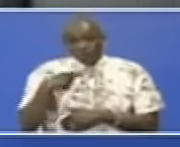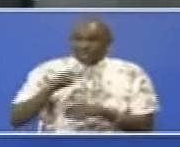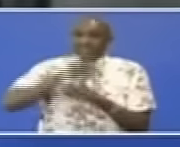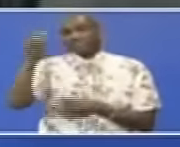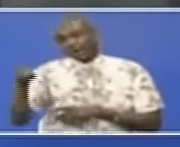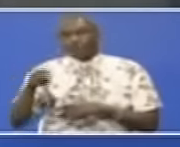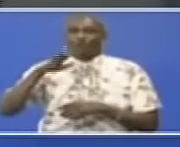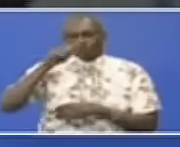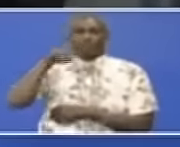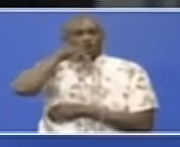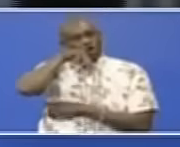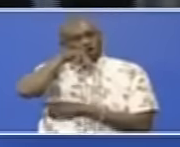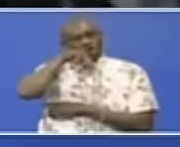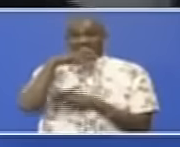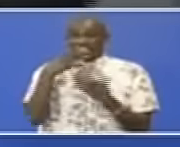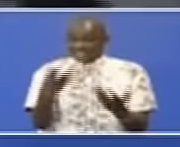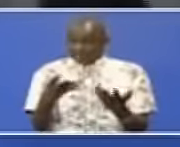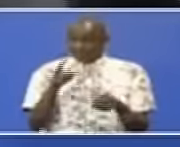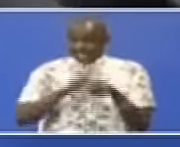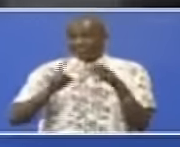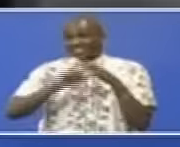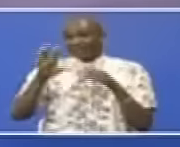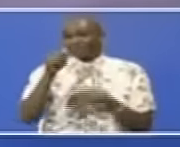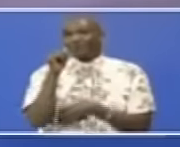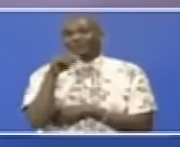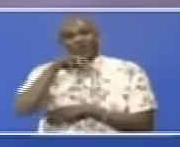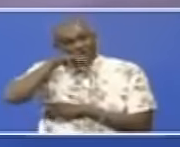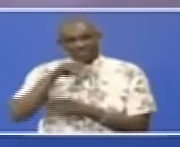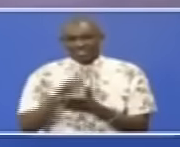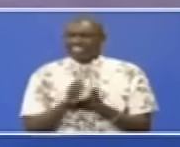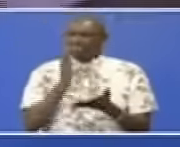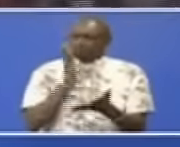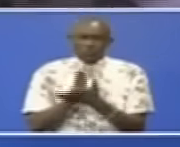jumped over during his escape from the dogs.